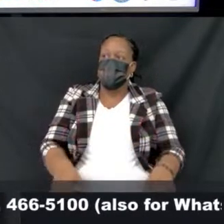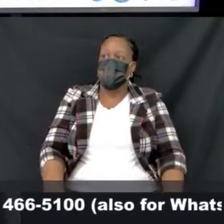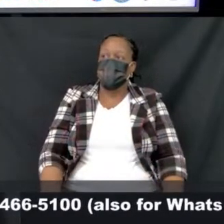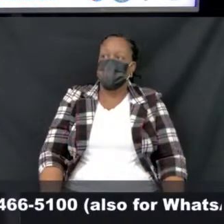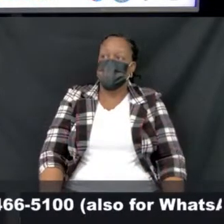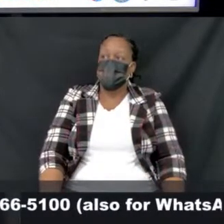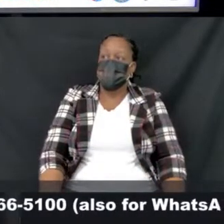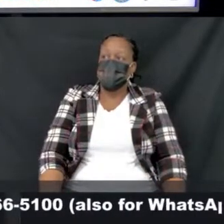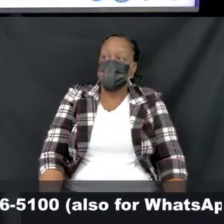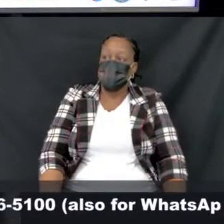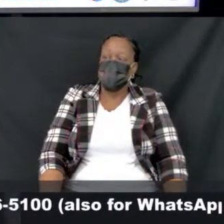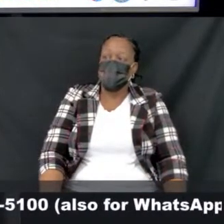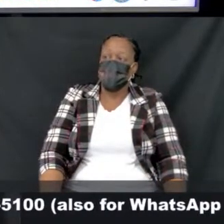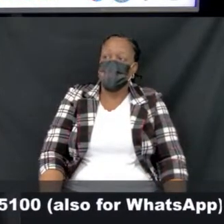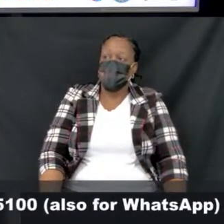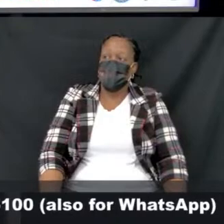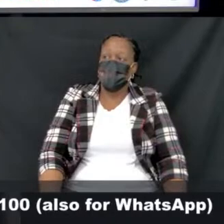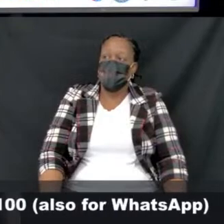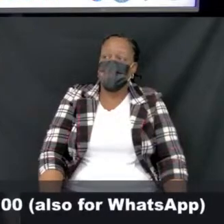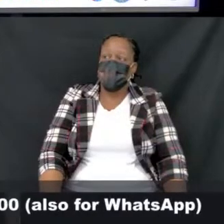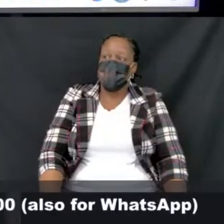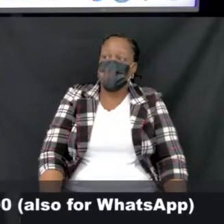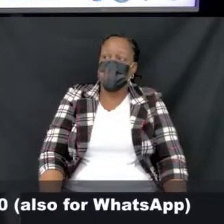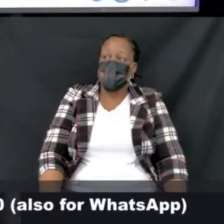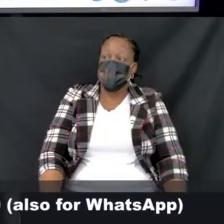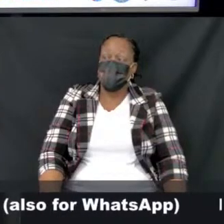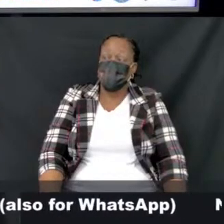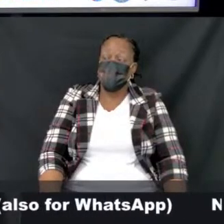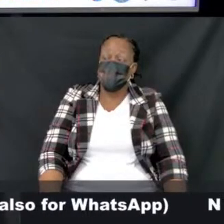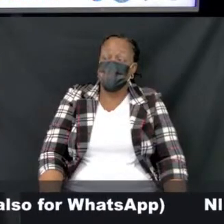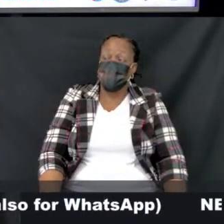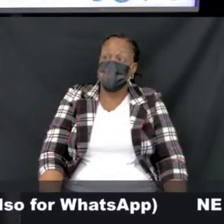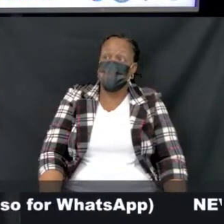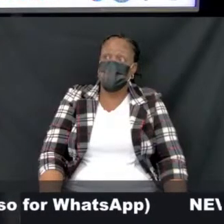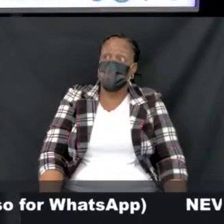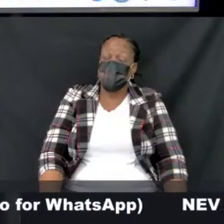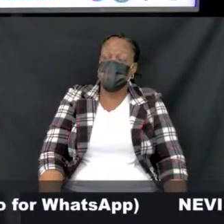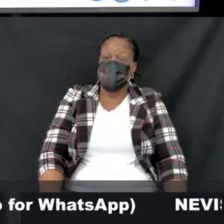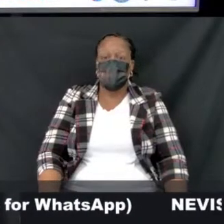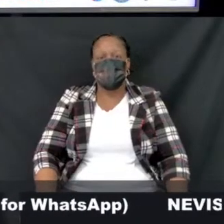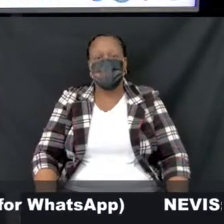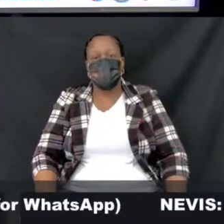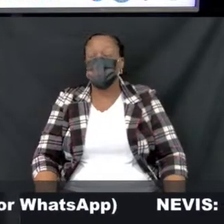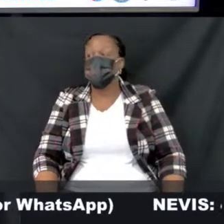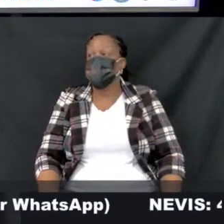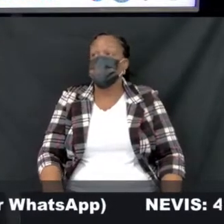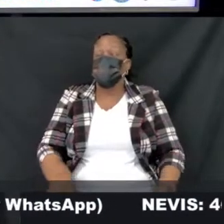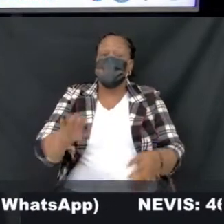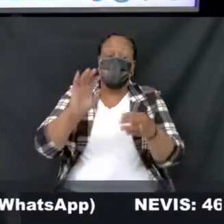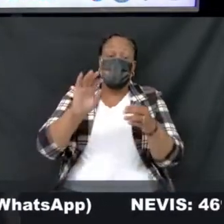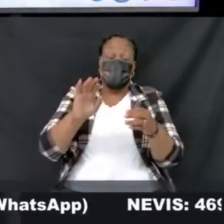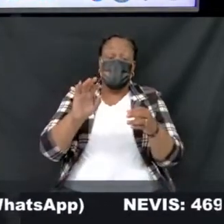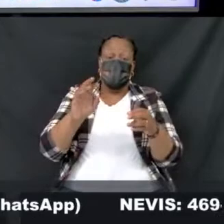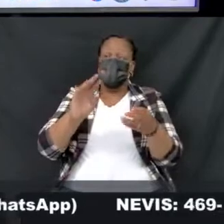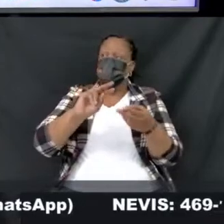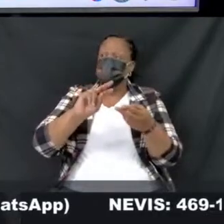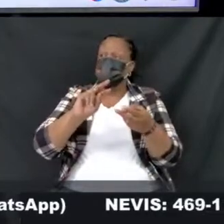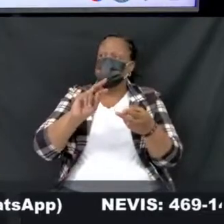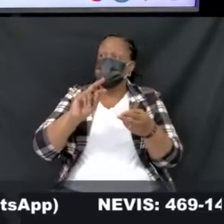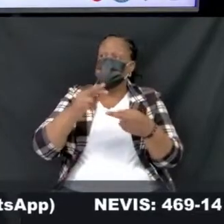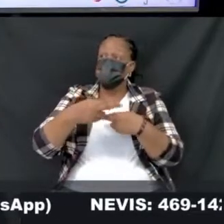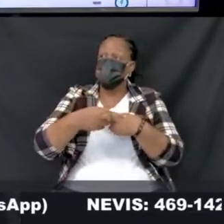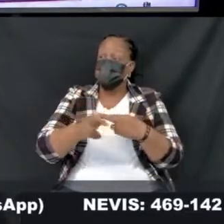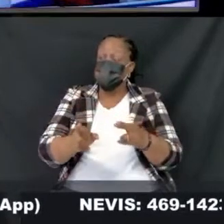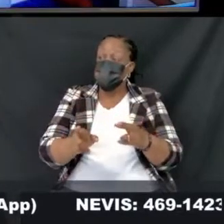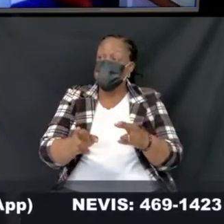staff salary, IV drugs that sometimes run about $800 per day, the hospital room $350, the personal protective